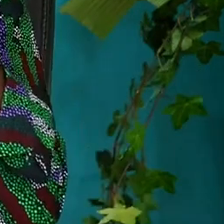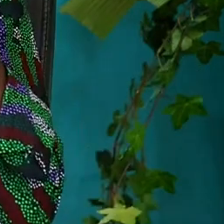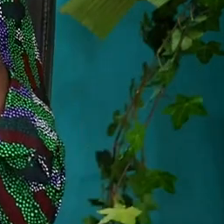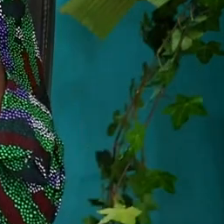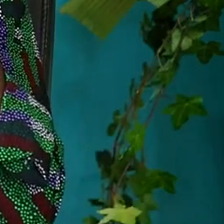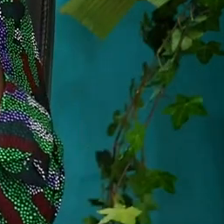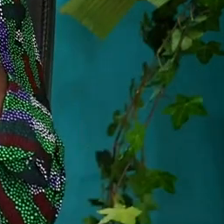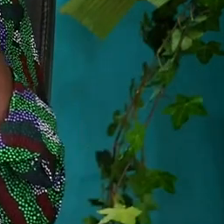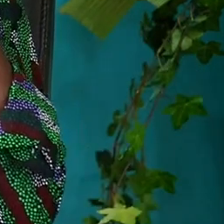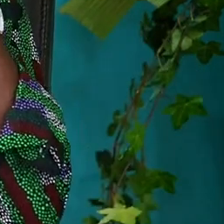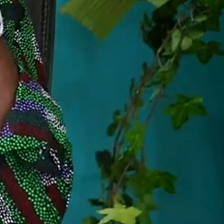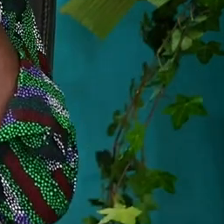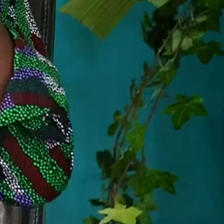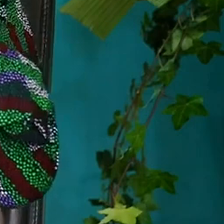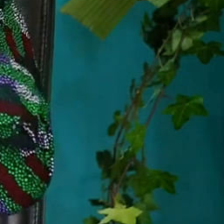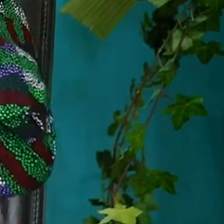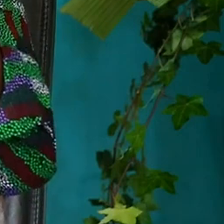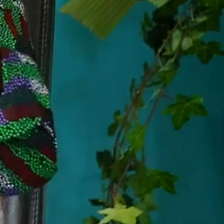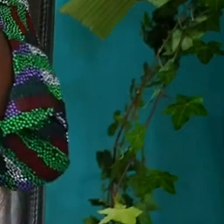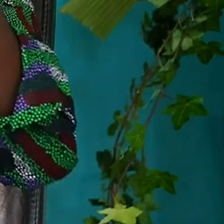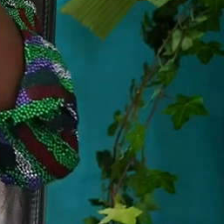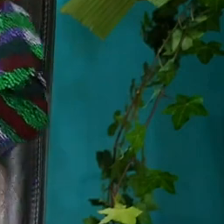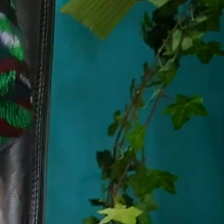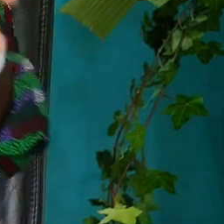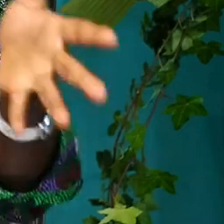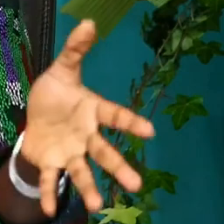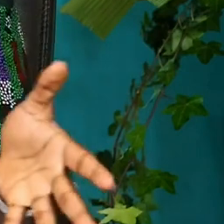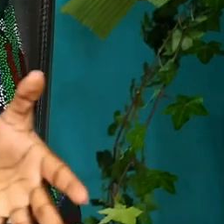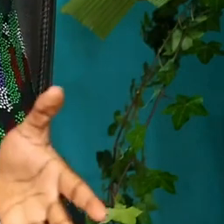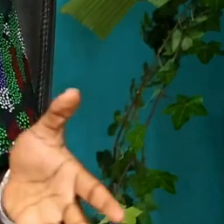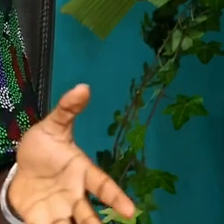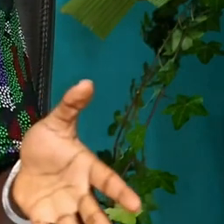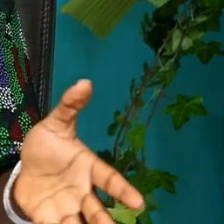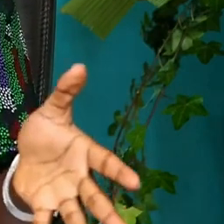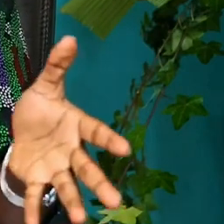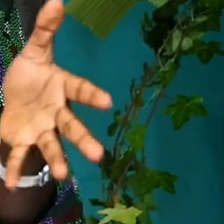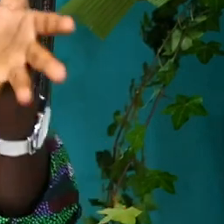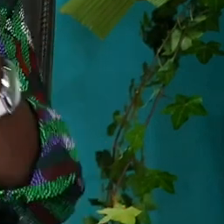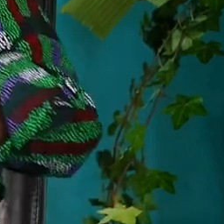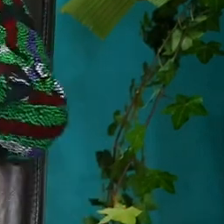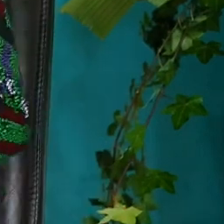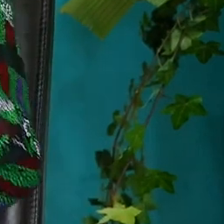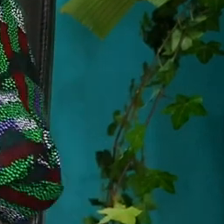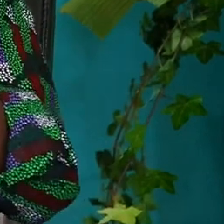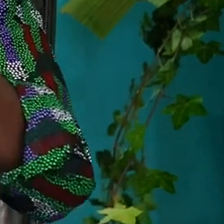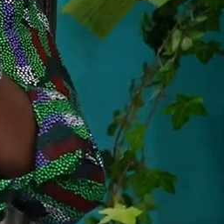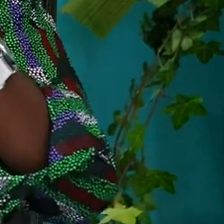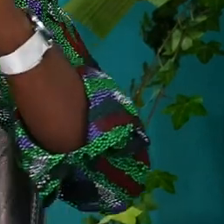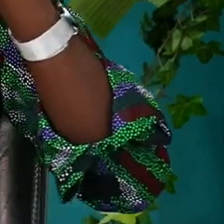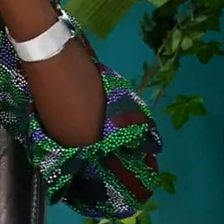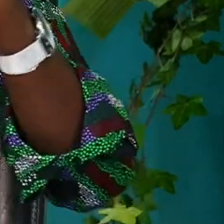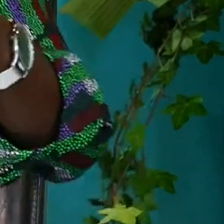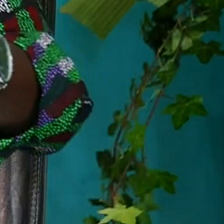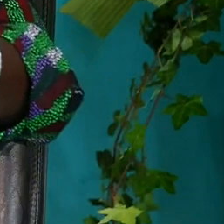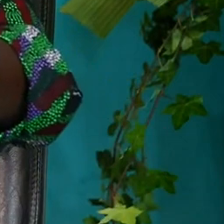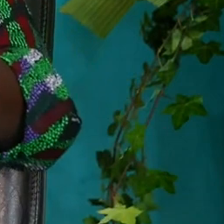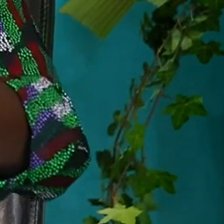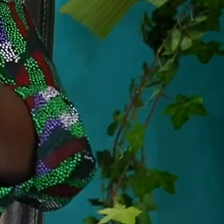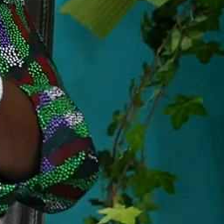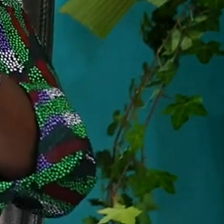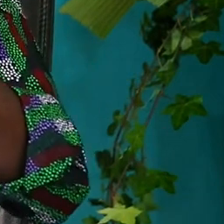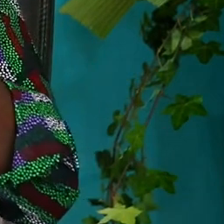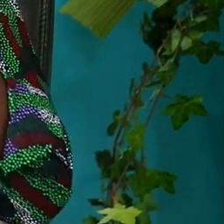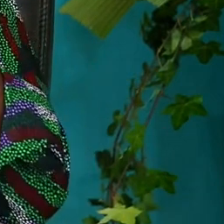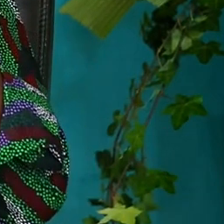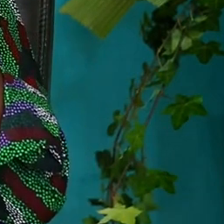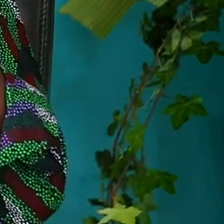at grace, the words unmerited favor are inadequate mm-hmm. to quantify. And that satisfies